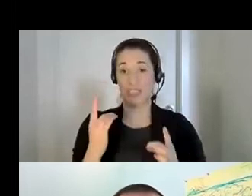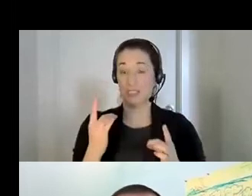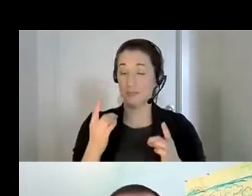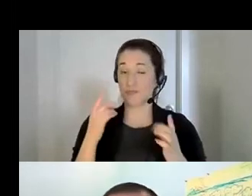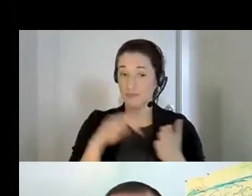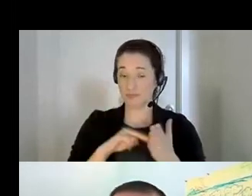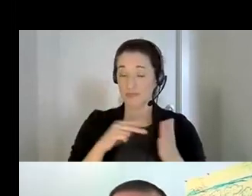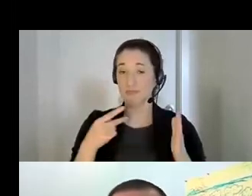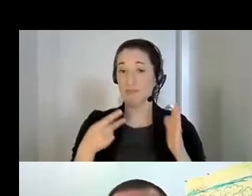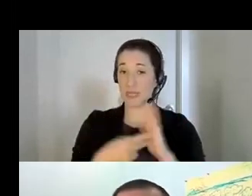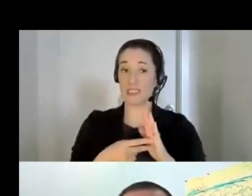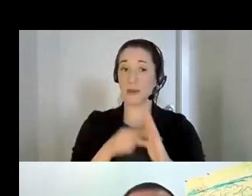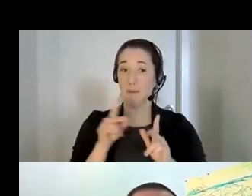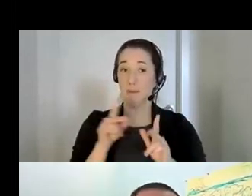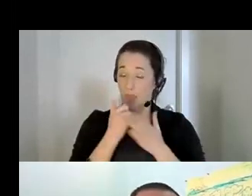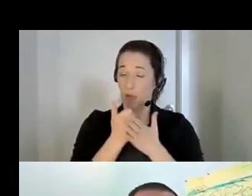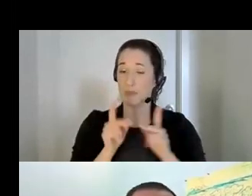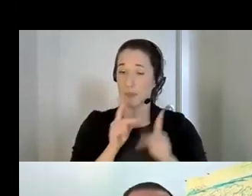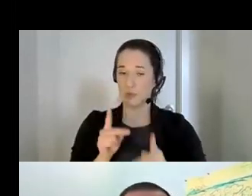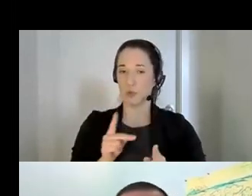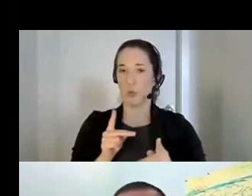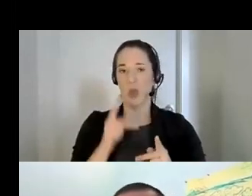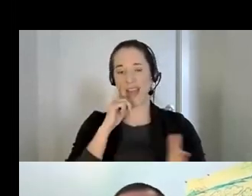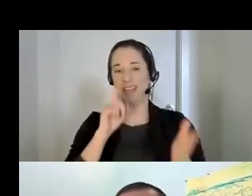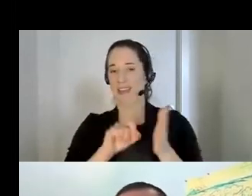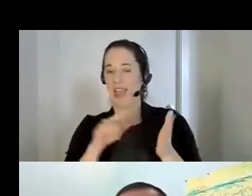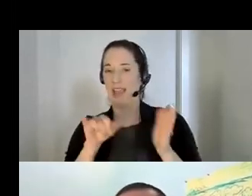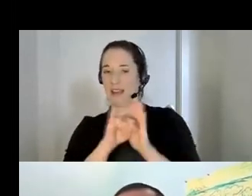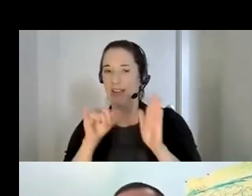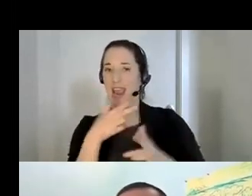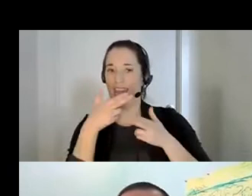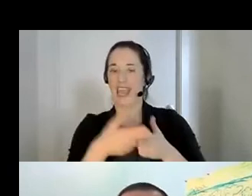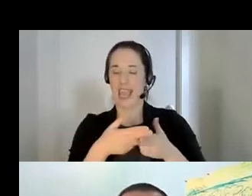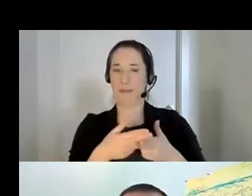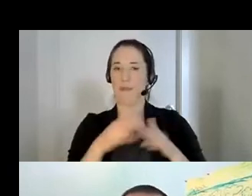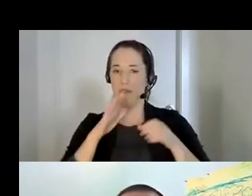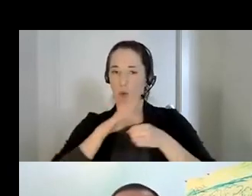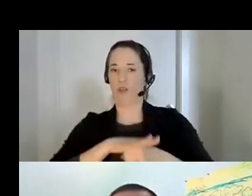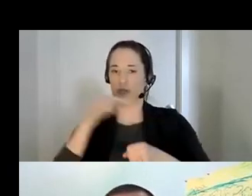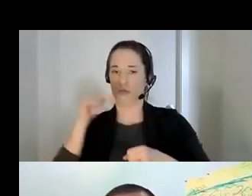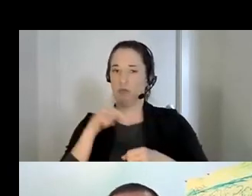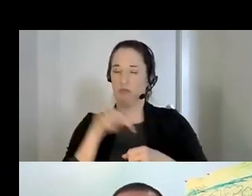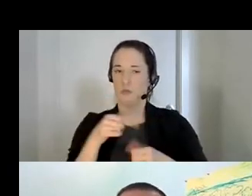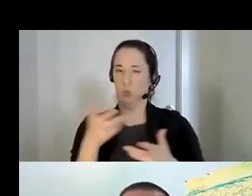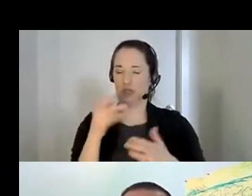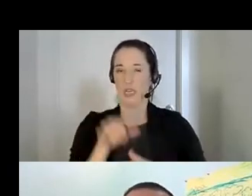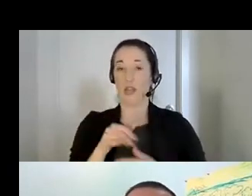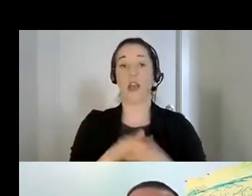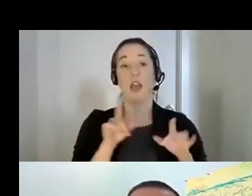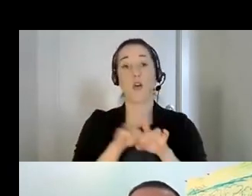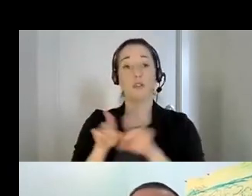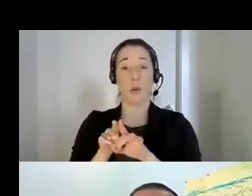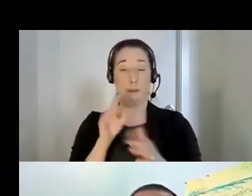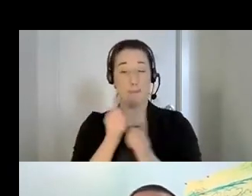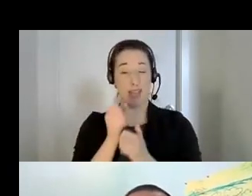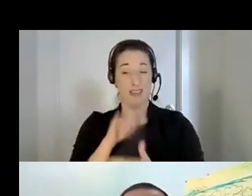name historical and contemporary oppression as the problem. And making this oppression well-being connection will